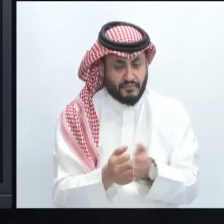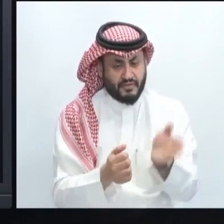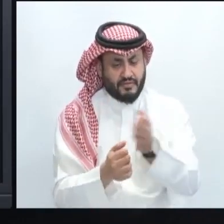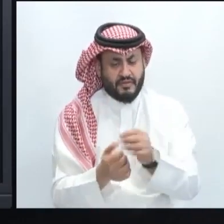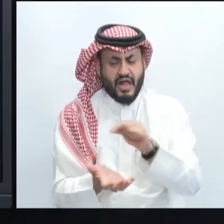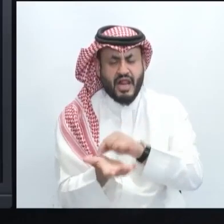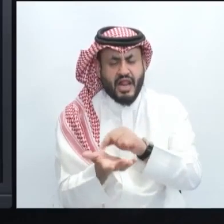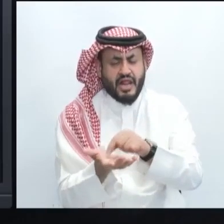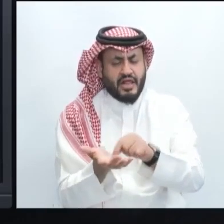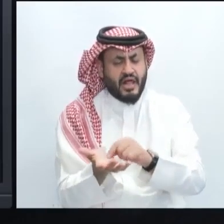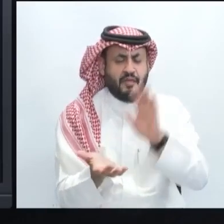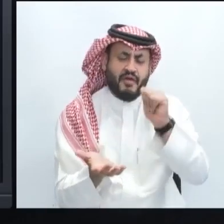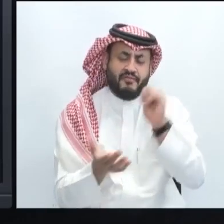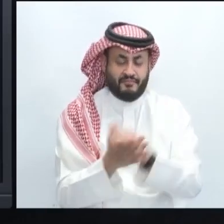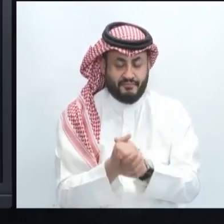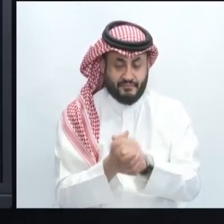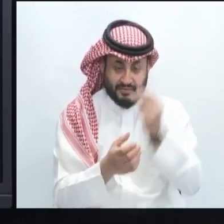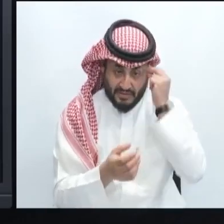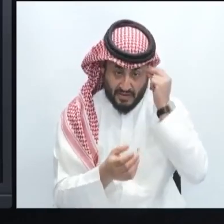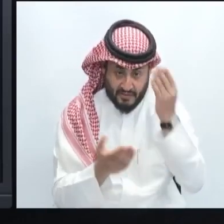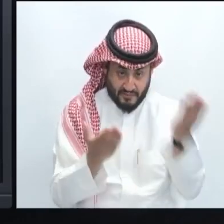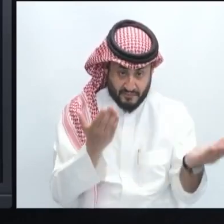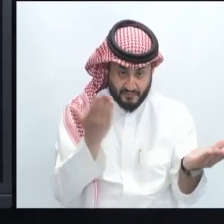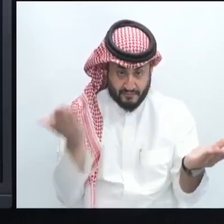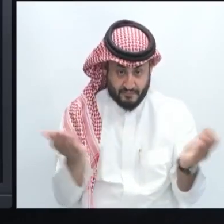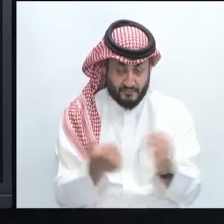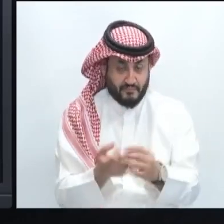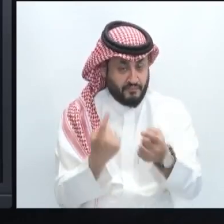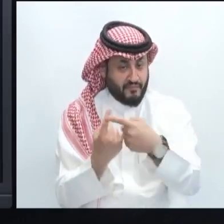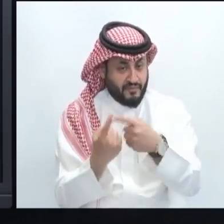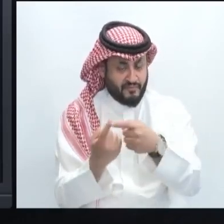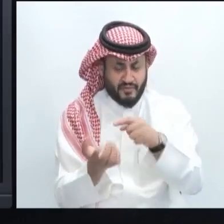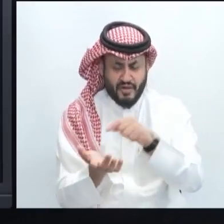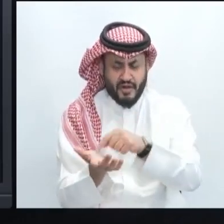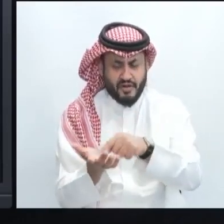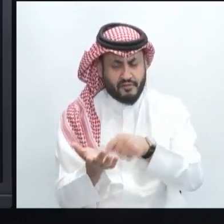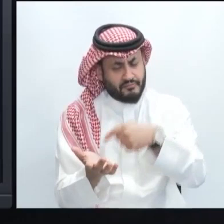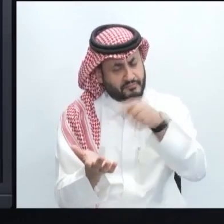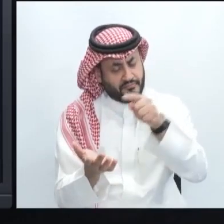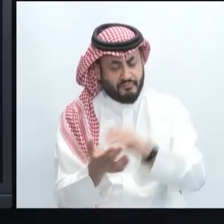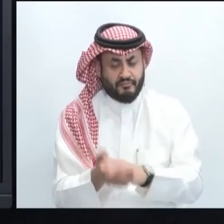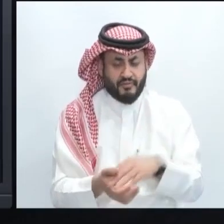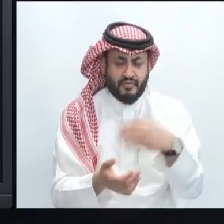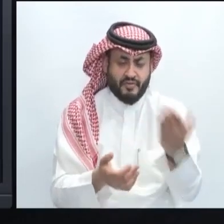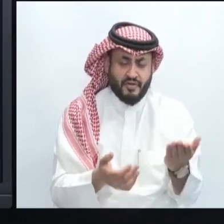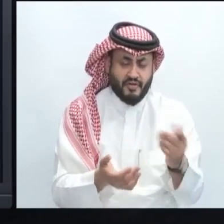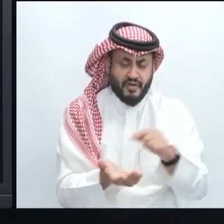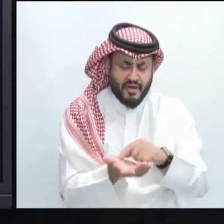sometimes we have something we called uncountable words. So what do you mean by the word